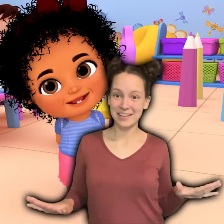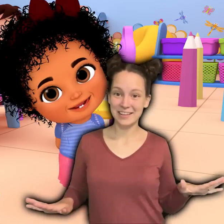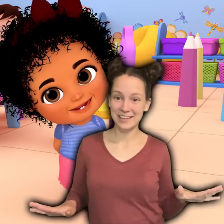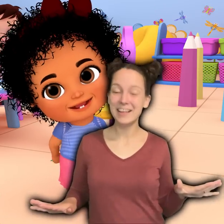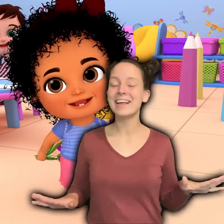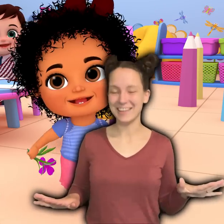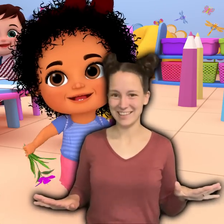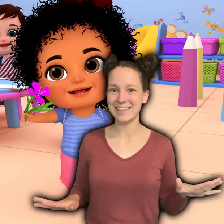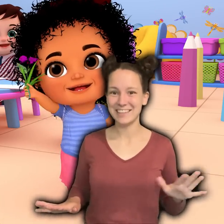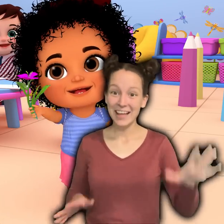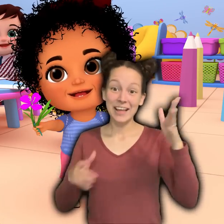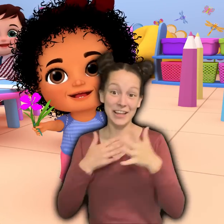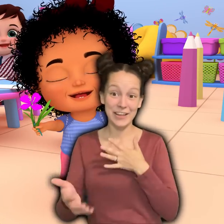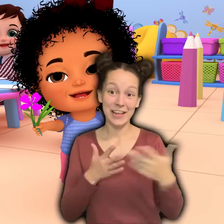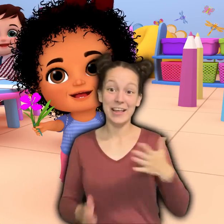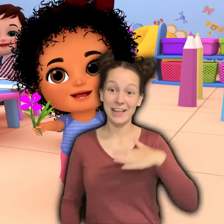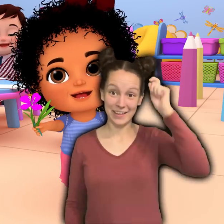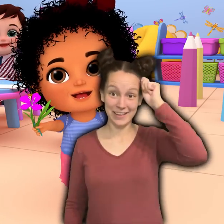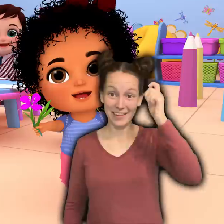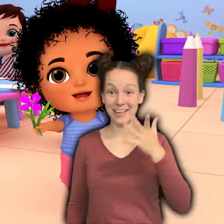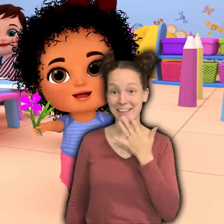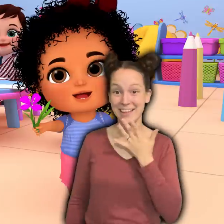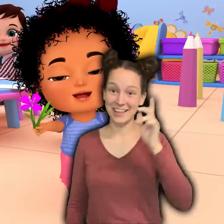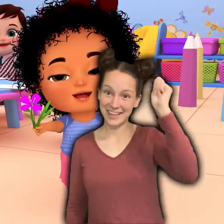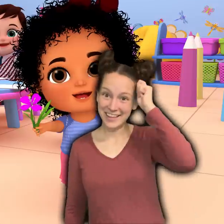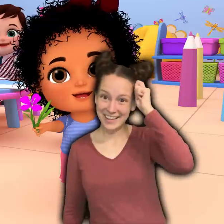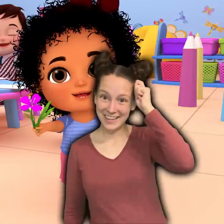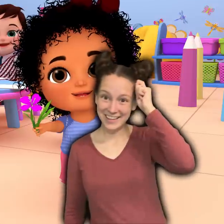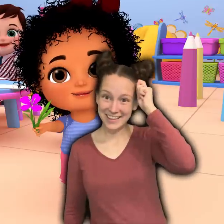the color I love my hair off my hair